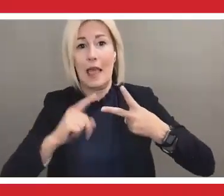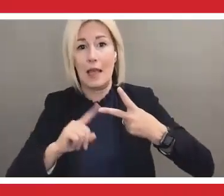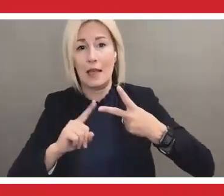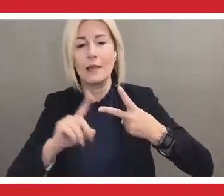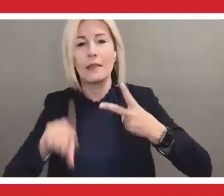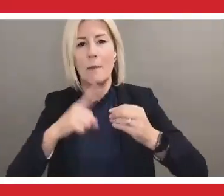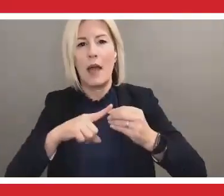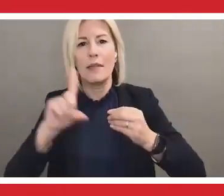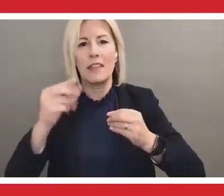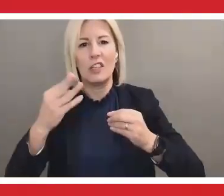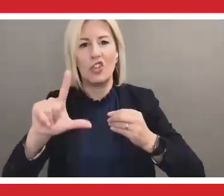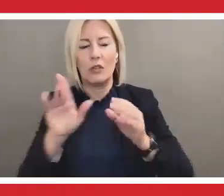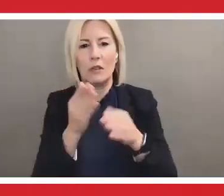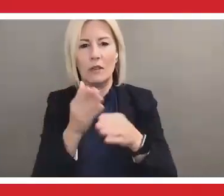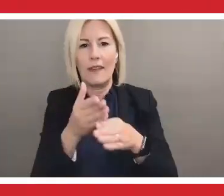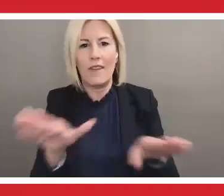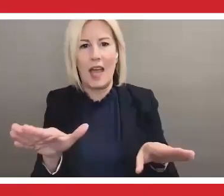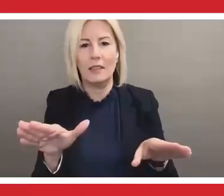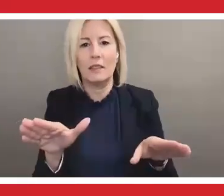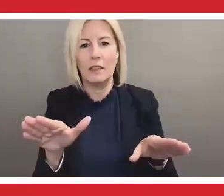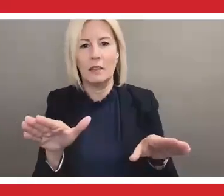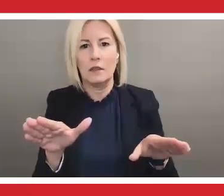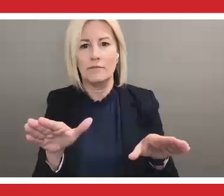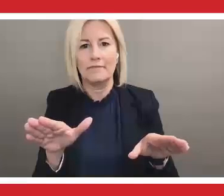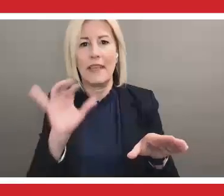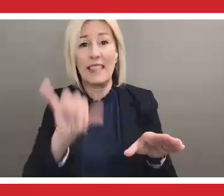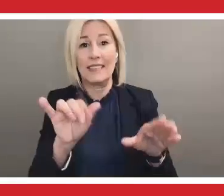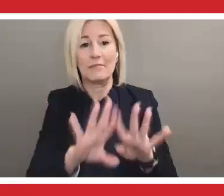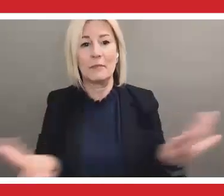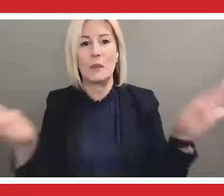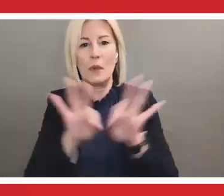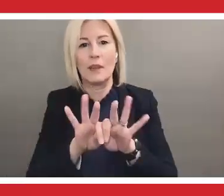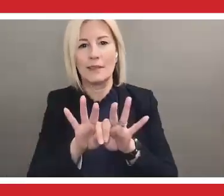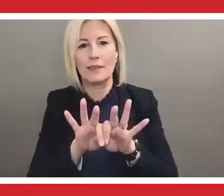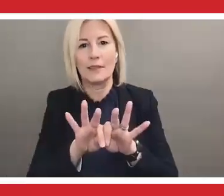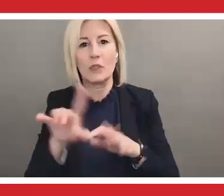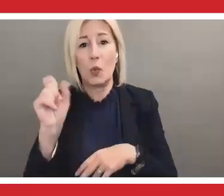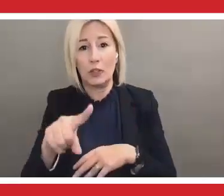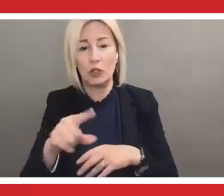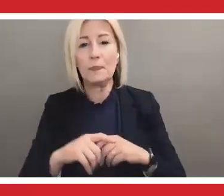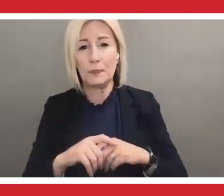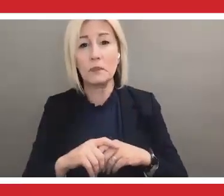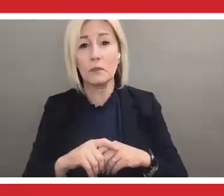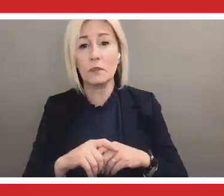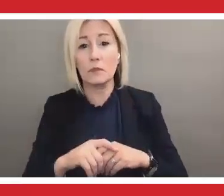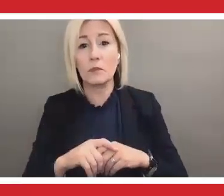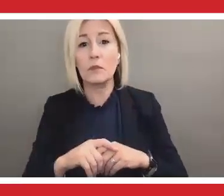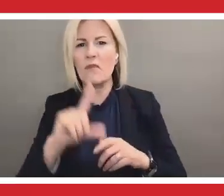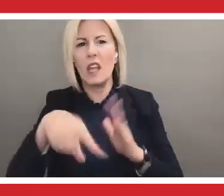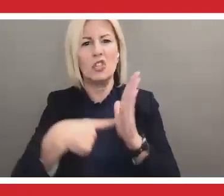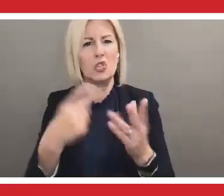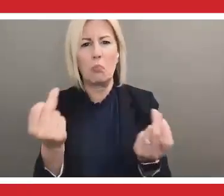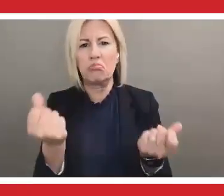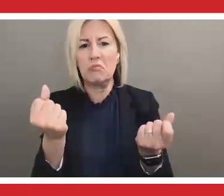because this is really pertinent on the questions. And show immediately how